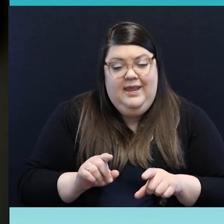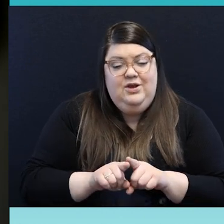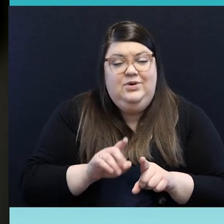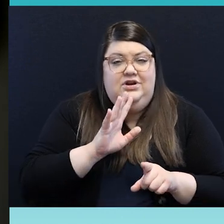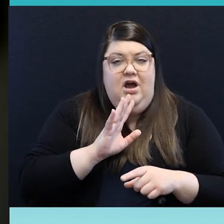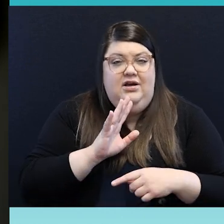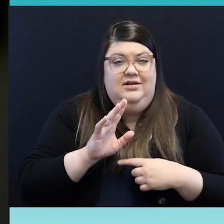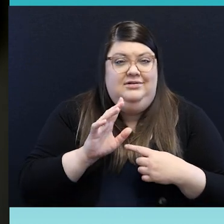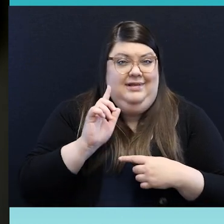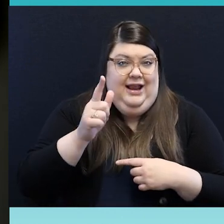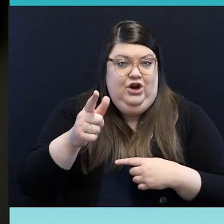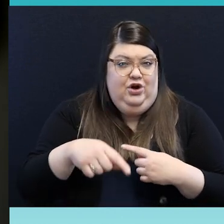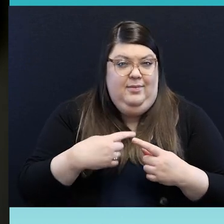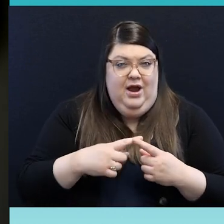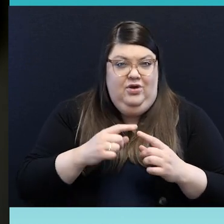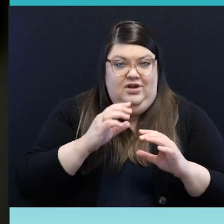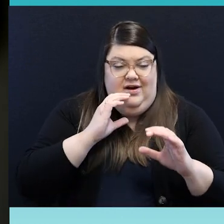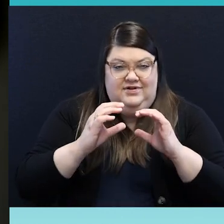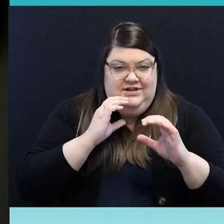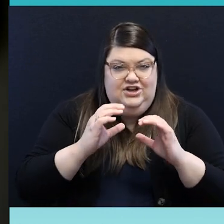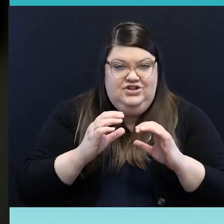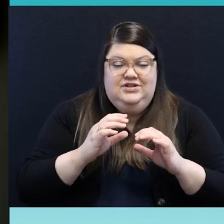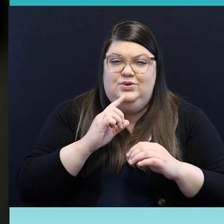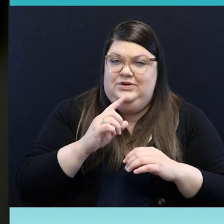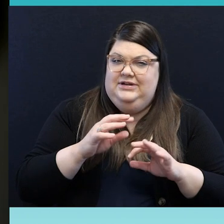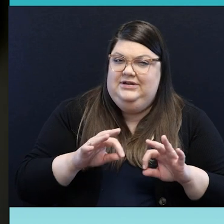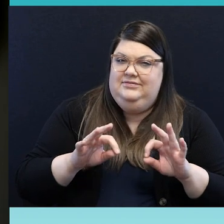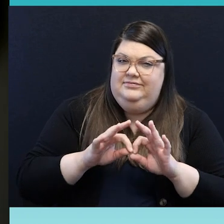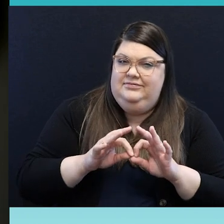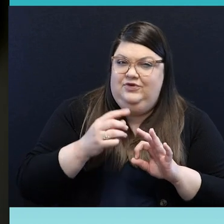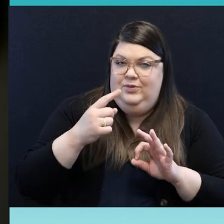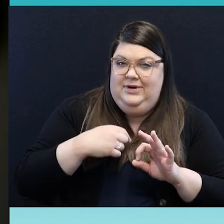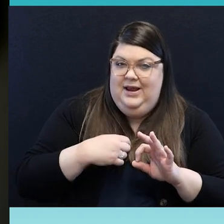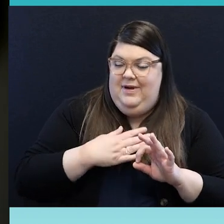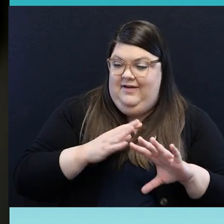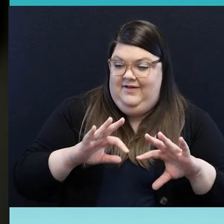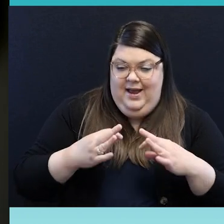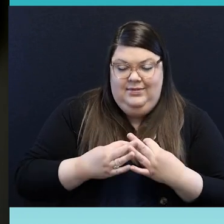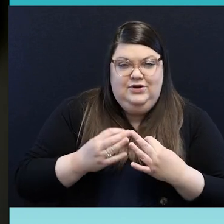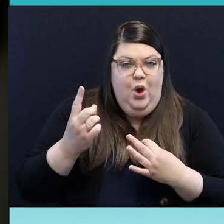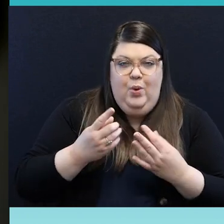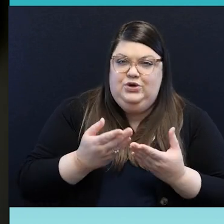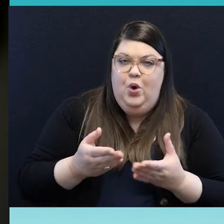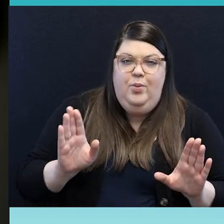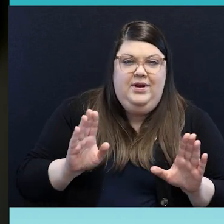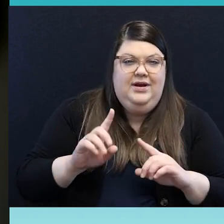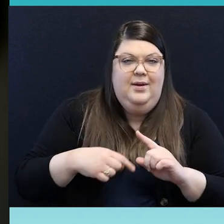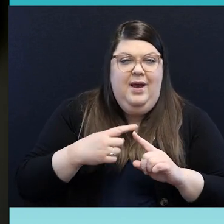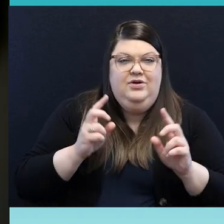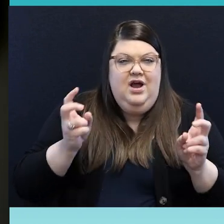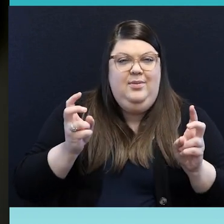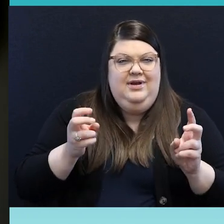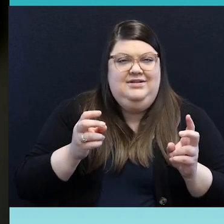having conversations of this, it is striking for me that my family was always very open about topics that often